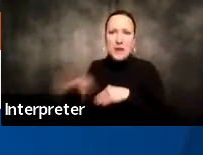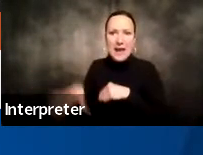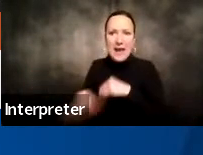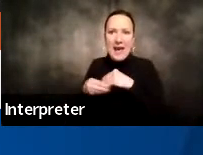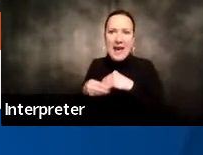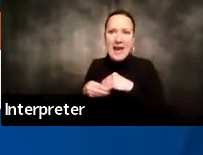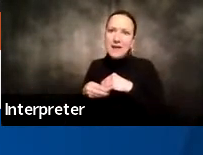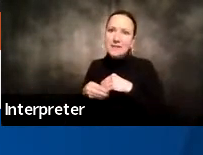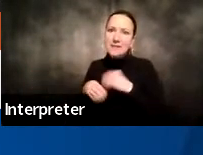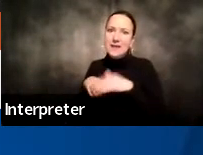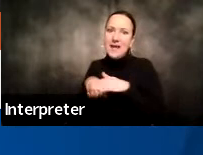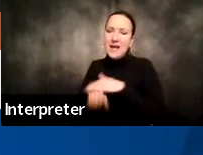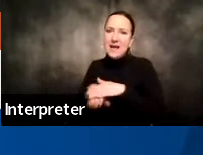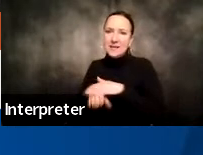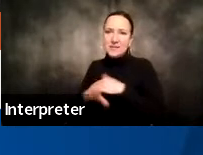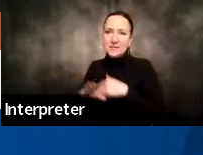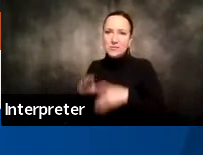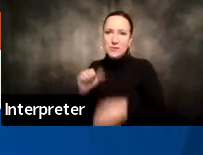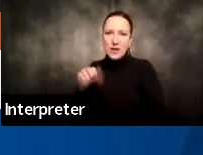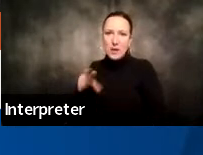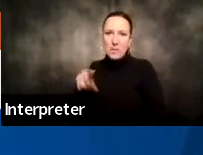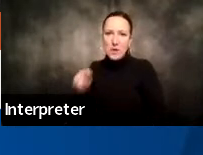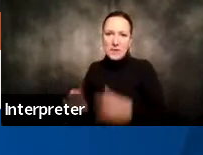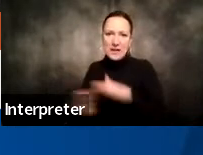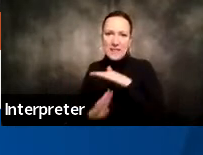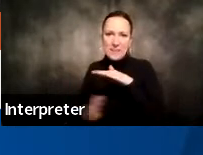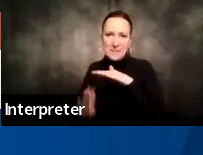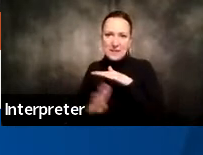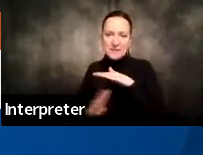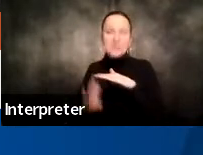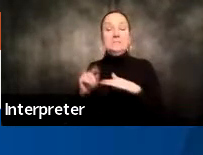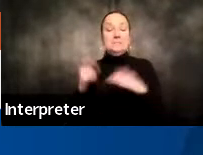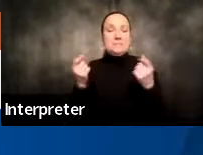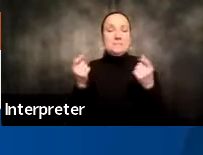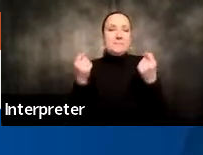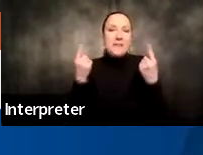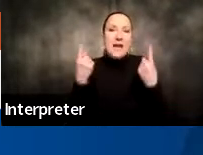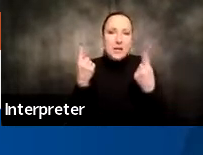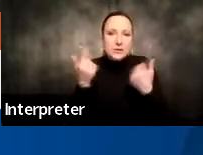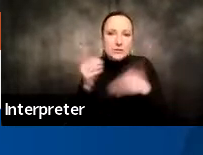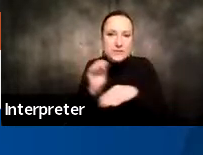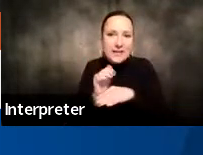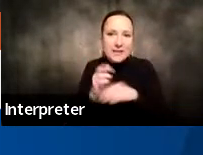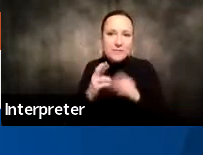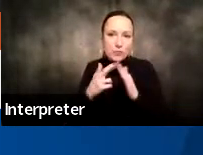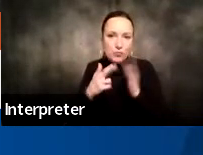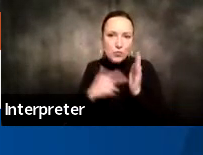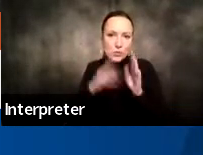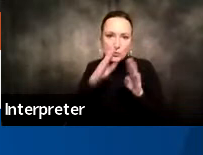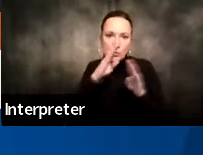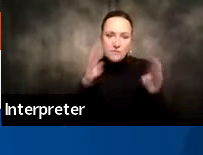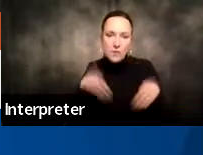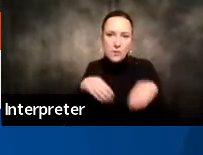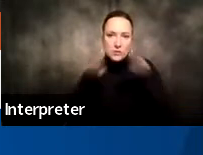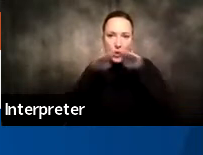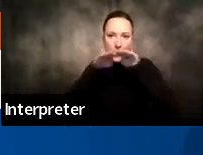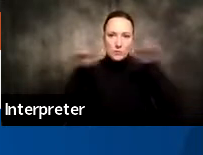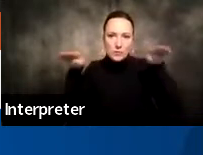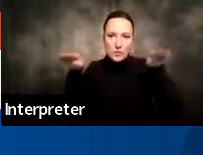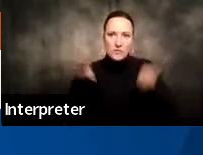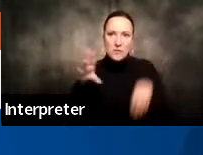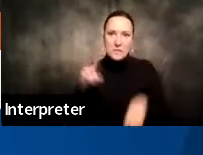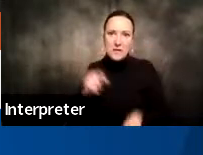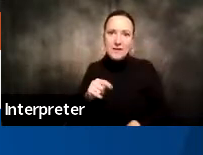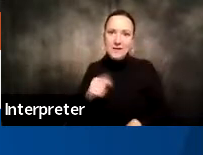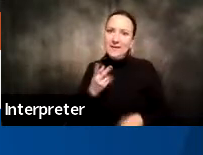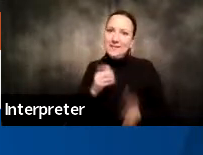a little hard to see that as detached. Though I understand we're talking about the roof from a regulatory perspective, I think it's hard for us not to